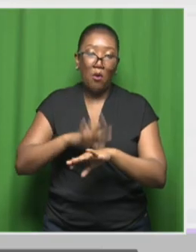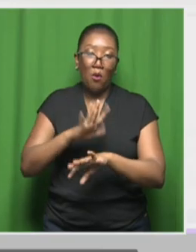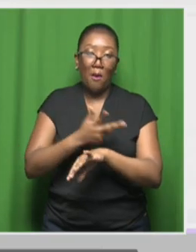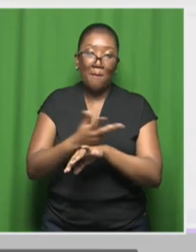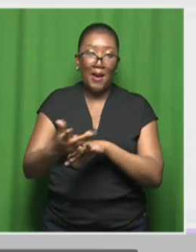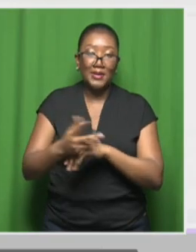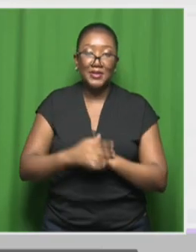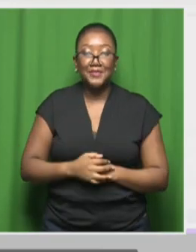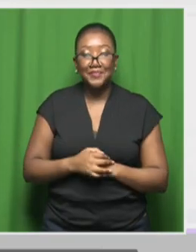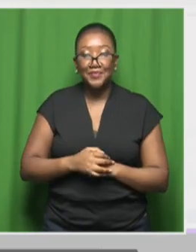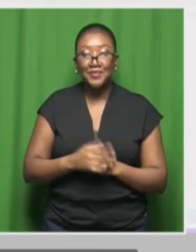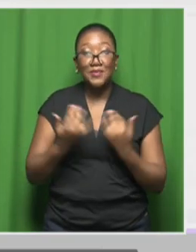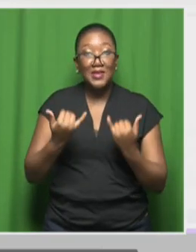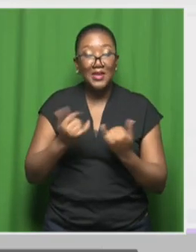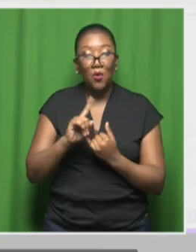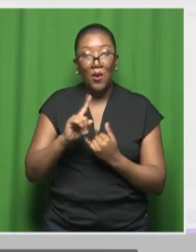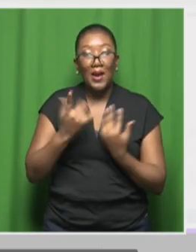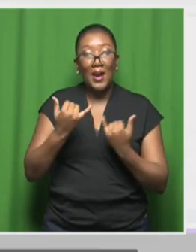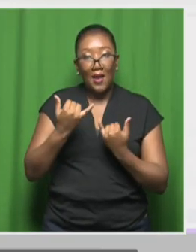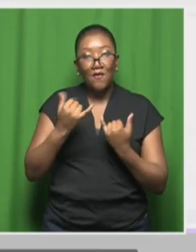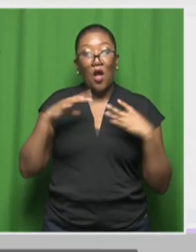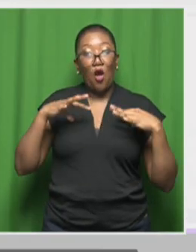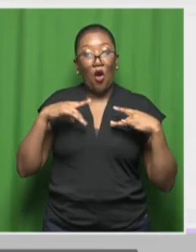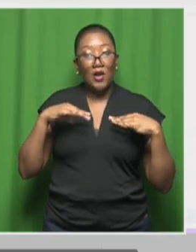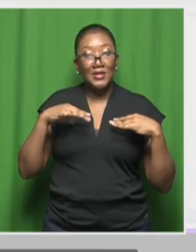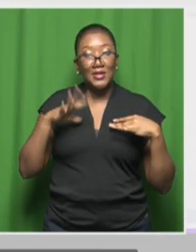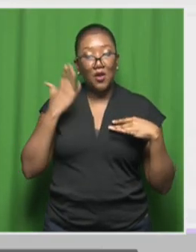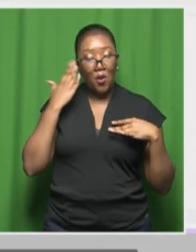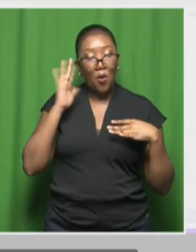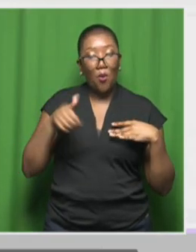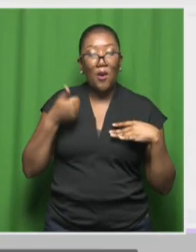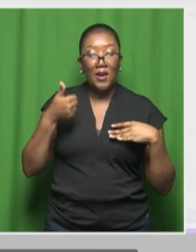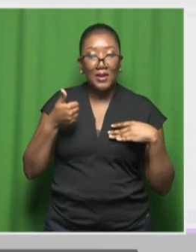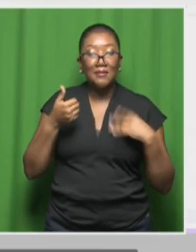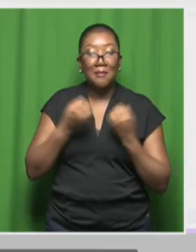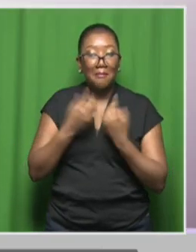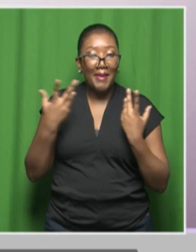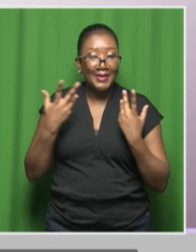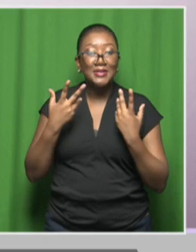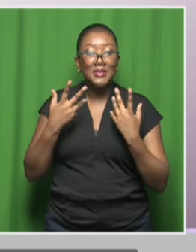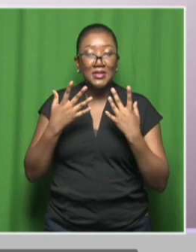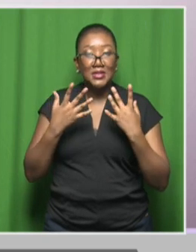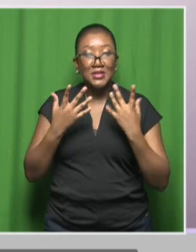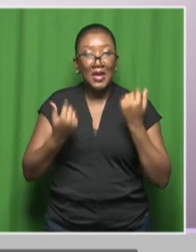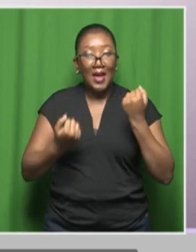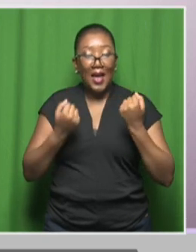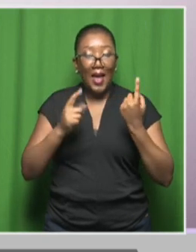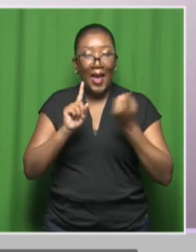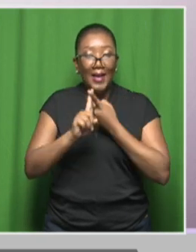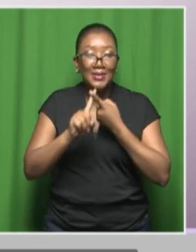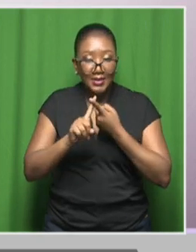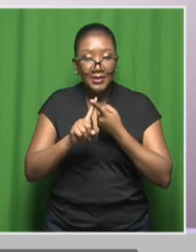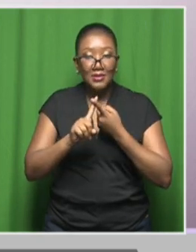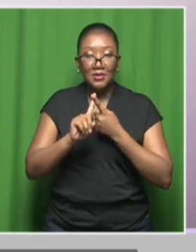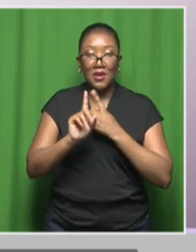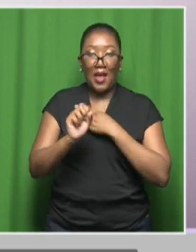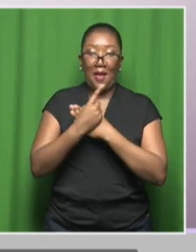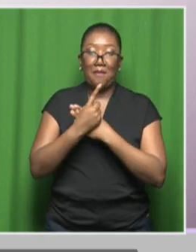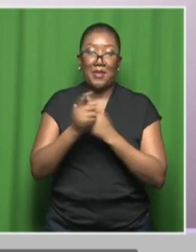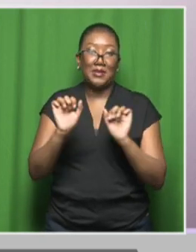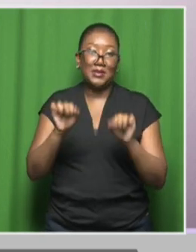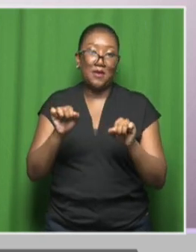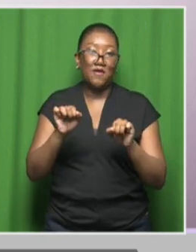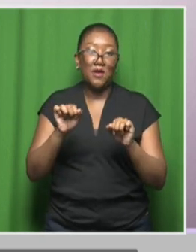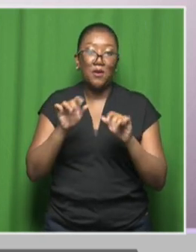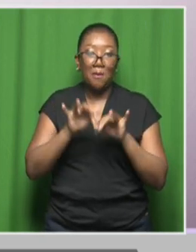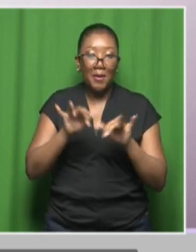the festive season, we know that we are prone to a whole number of incidents and accidents where people are